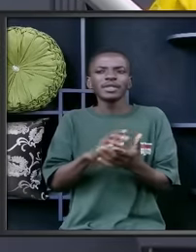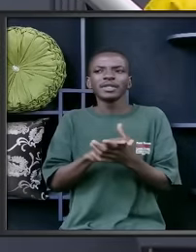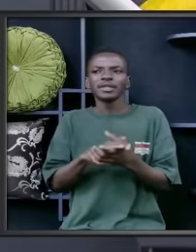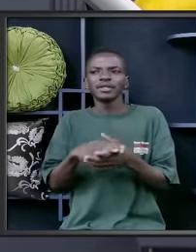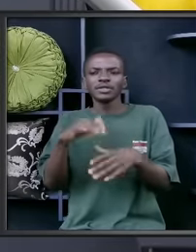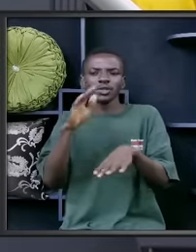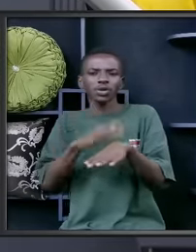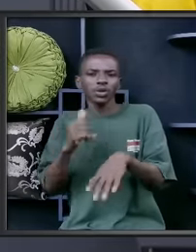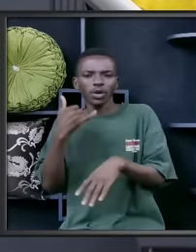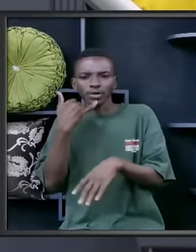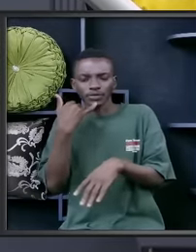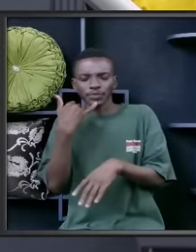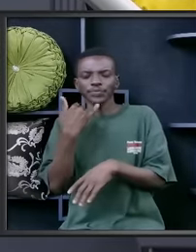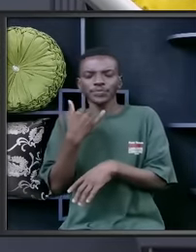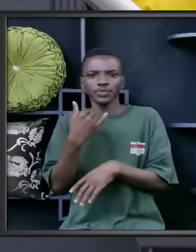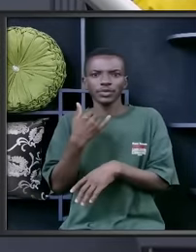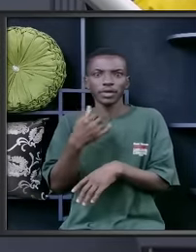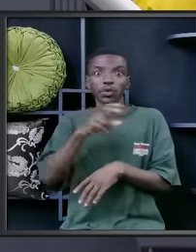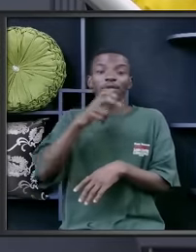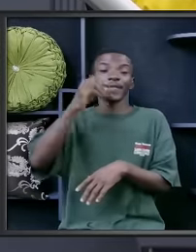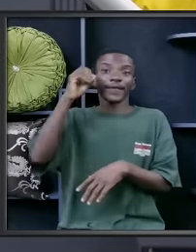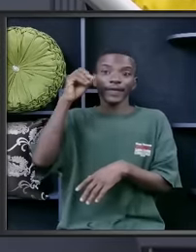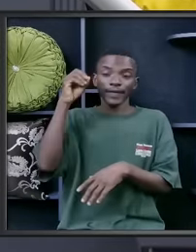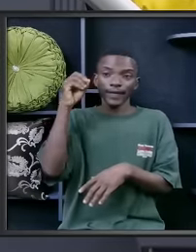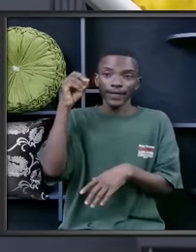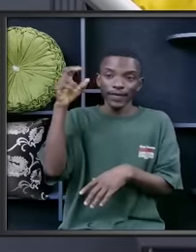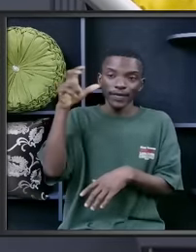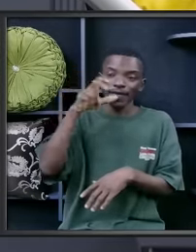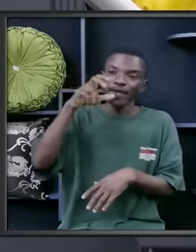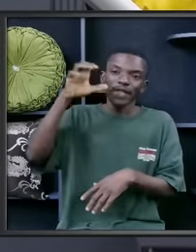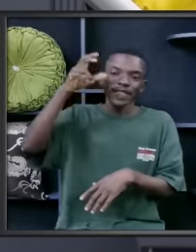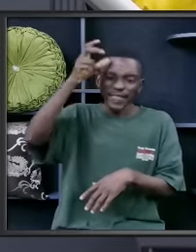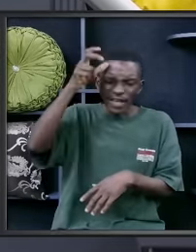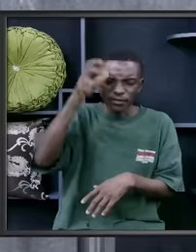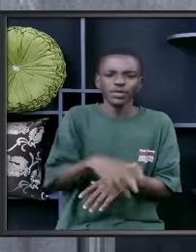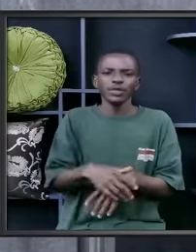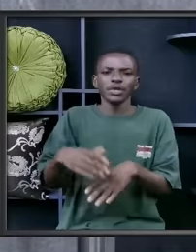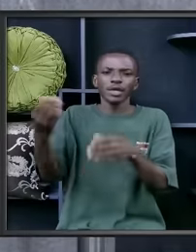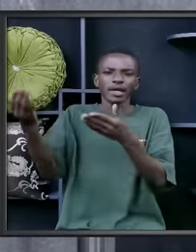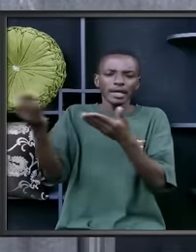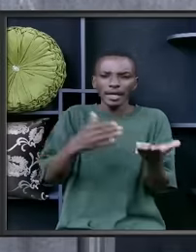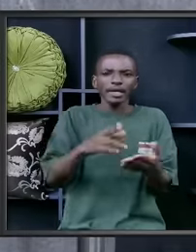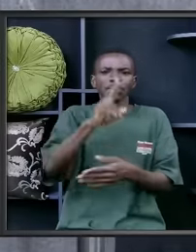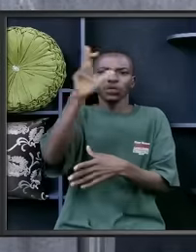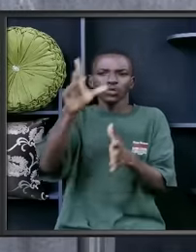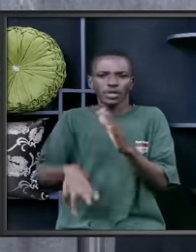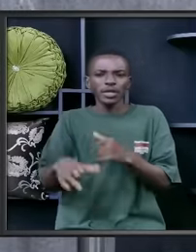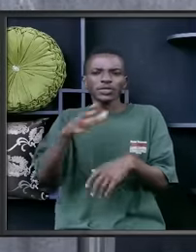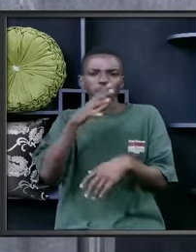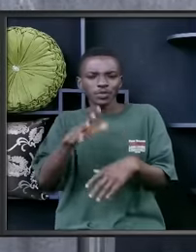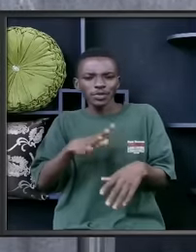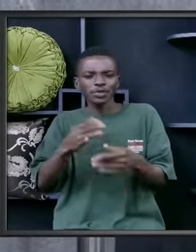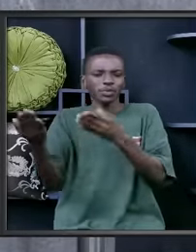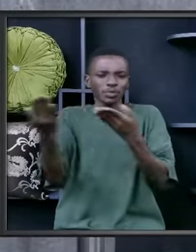Now he can't call my phone. He said, I be devil. Okay, you are a devil. So you go carry those useless women,